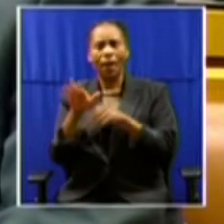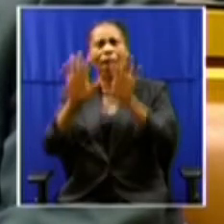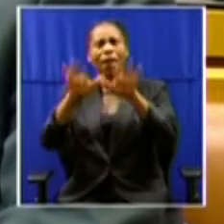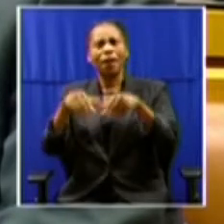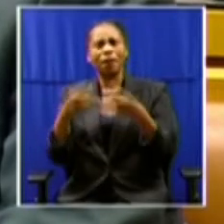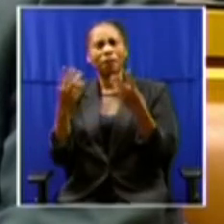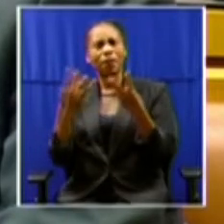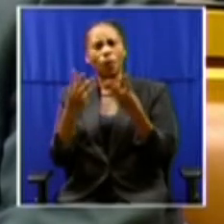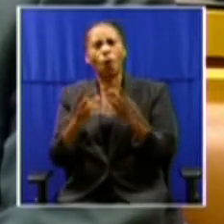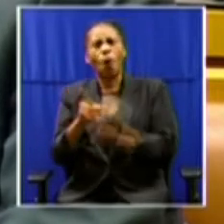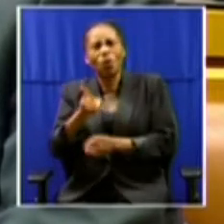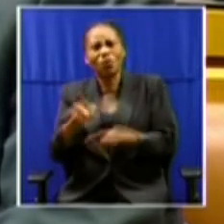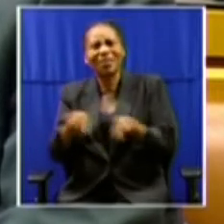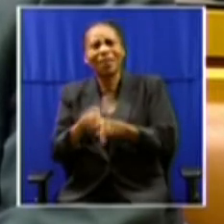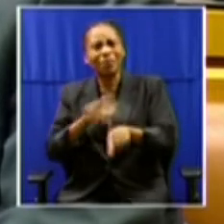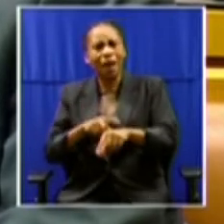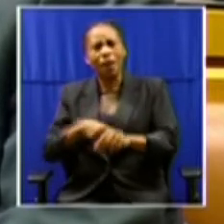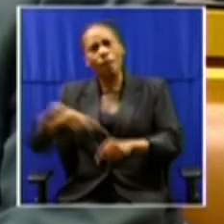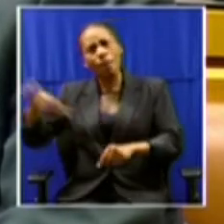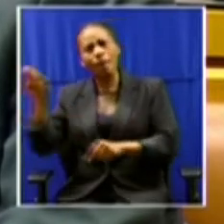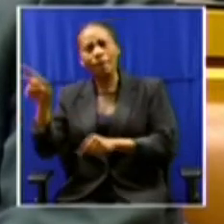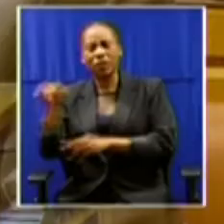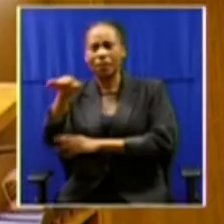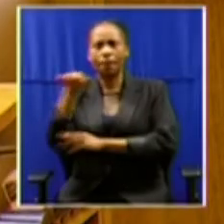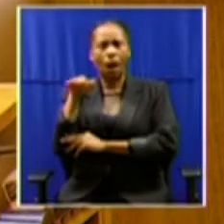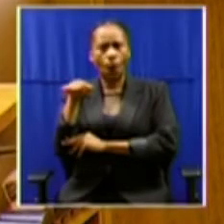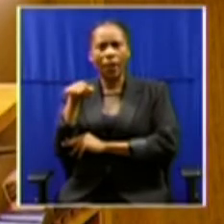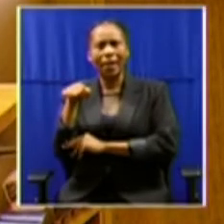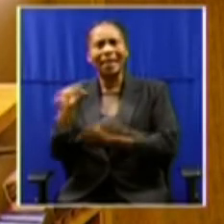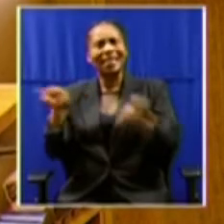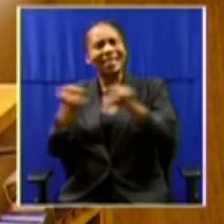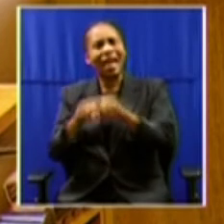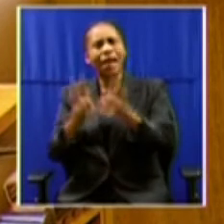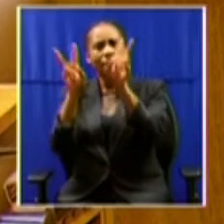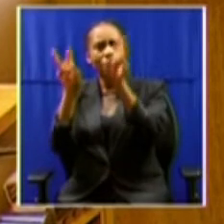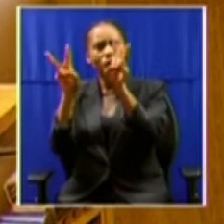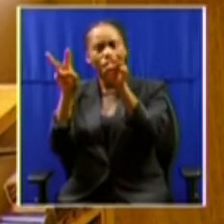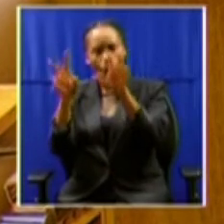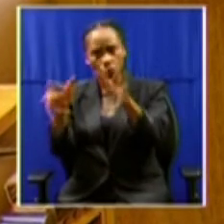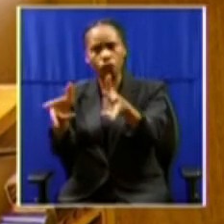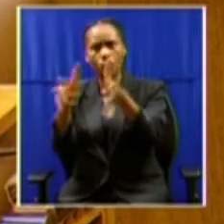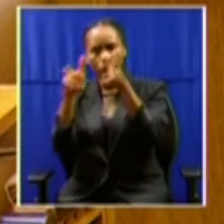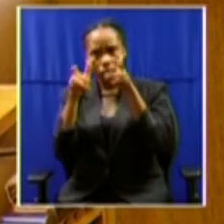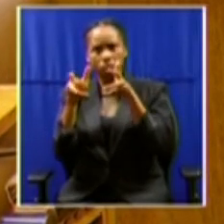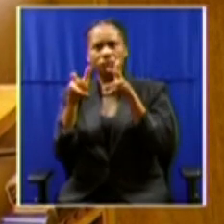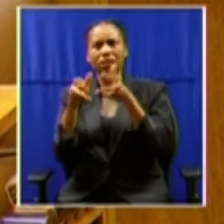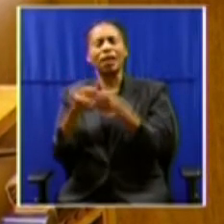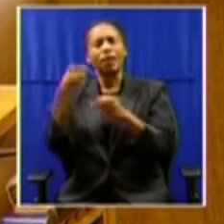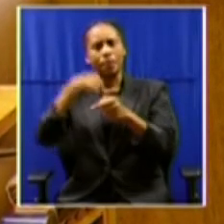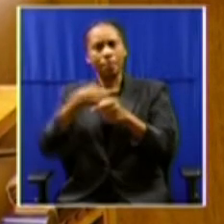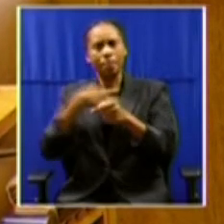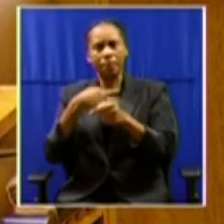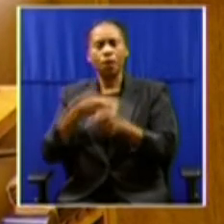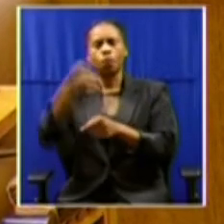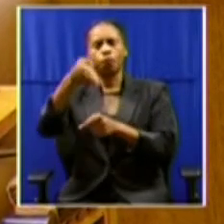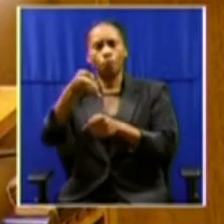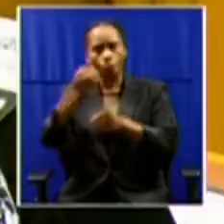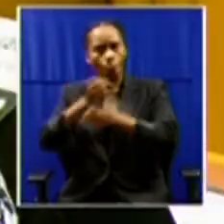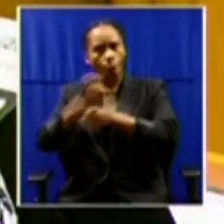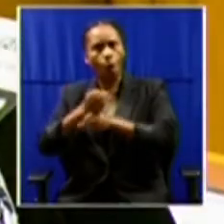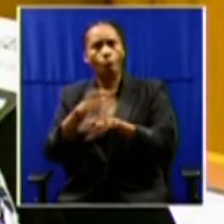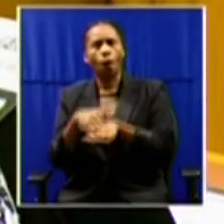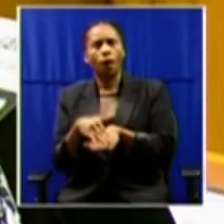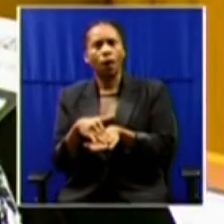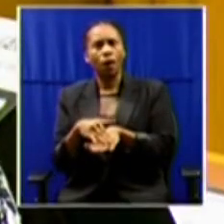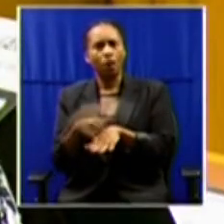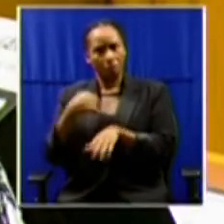also going to Zimbabwe to deal with the same issues which I was meant to go and deal with. I did not